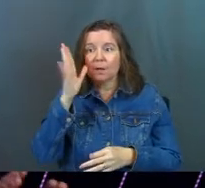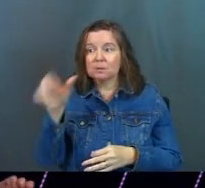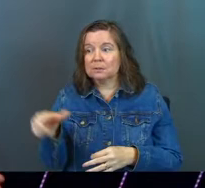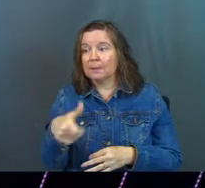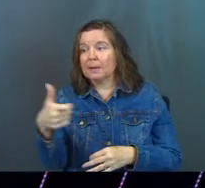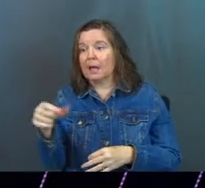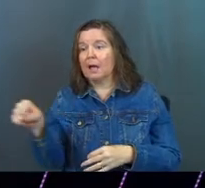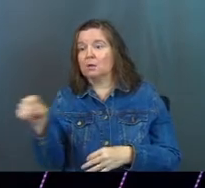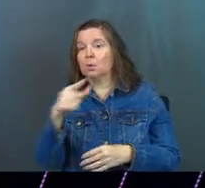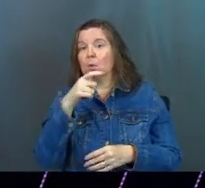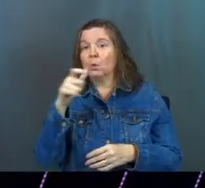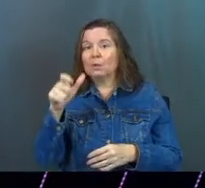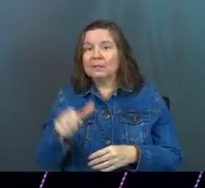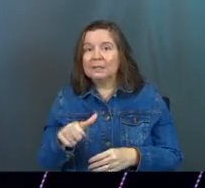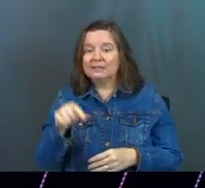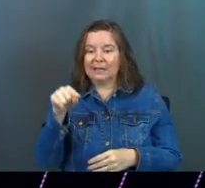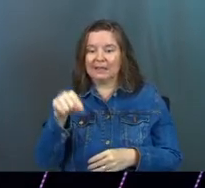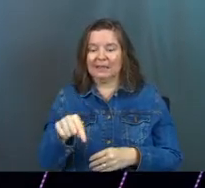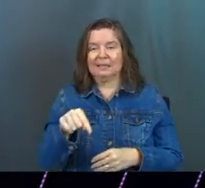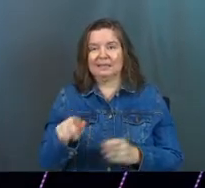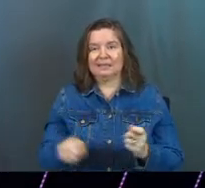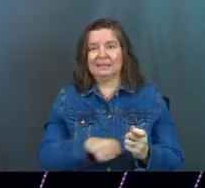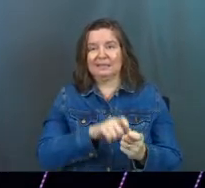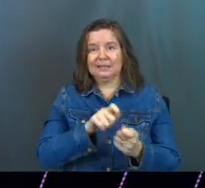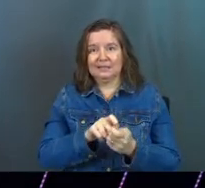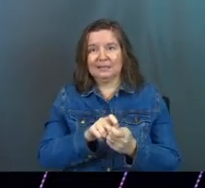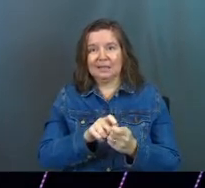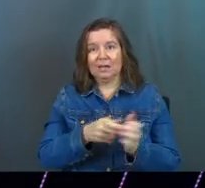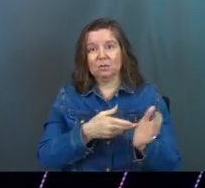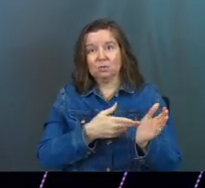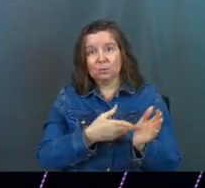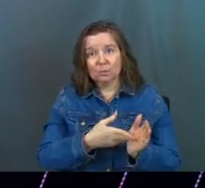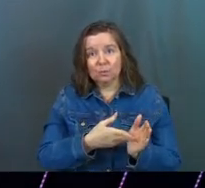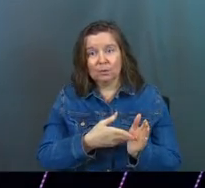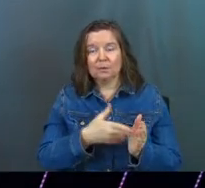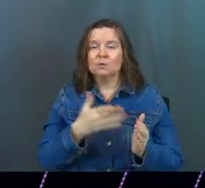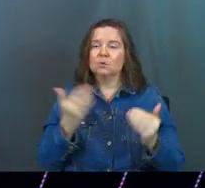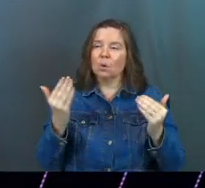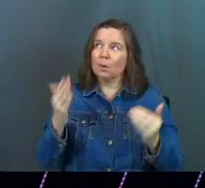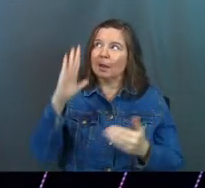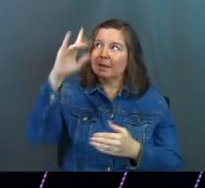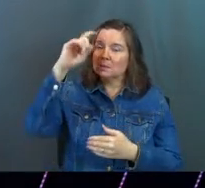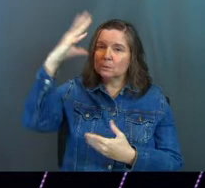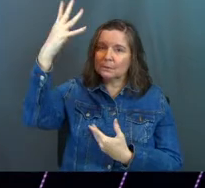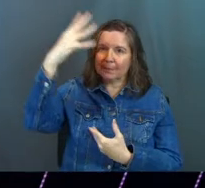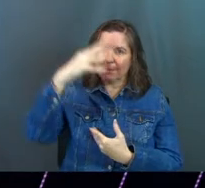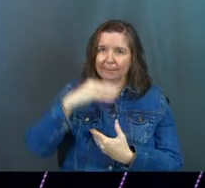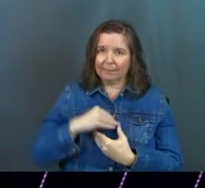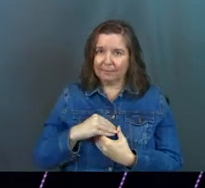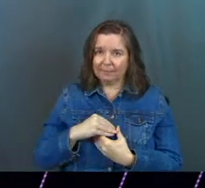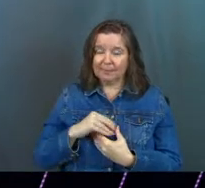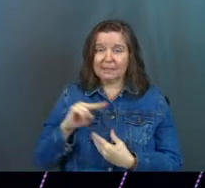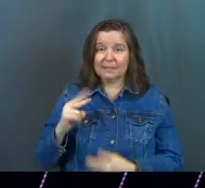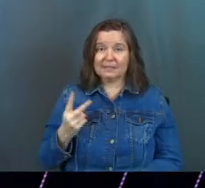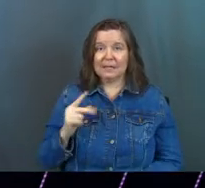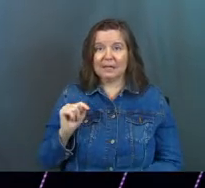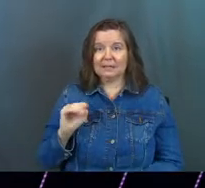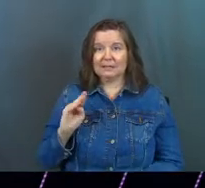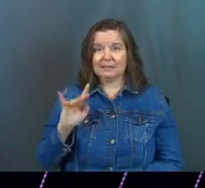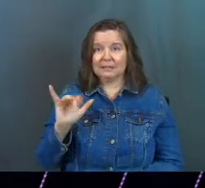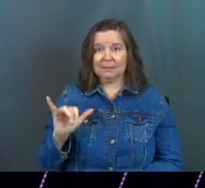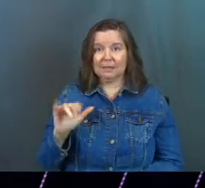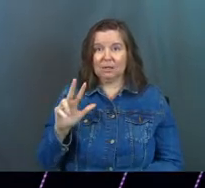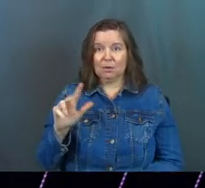to somebody else who needs this exact truth. So let his wisdom come into you. 2 Timothy